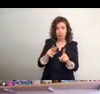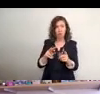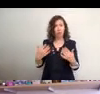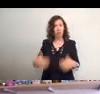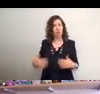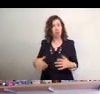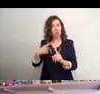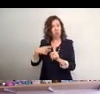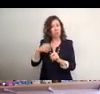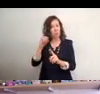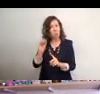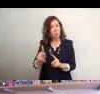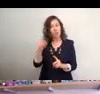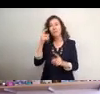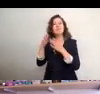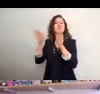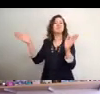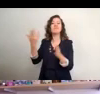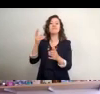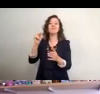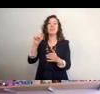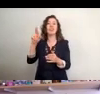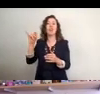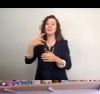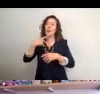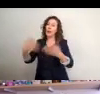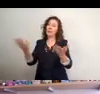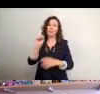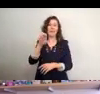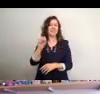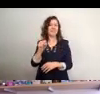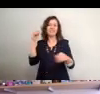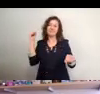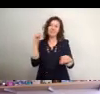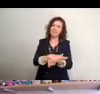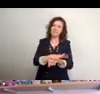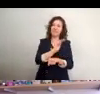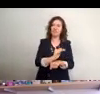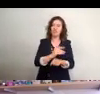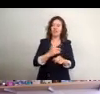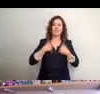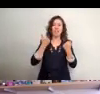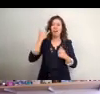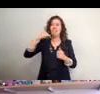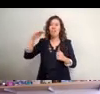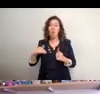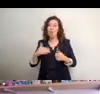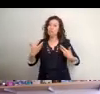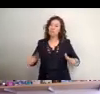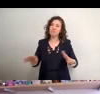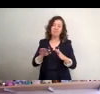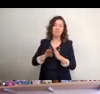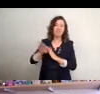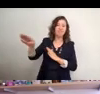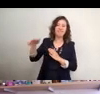this narrative that SES dominates a child's life and is always predictive of negative outcomes is really quite popular within